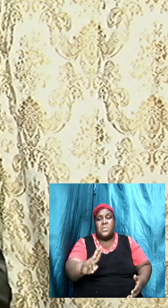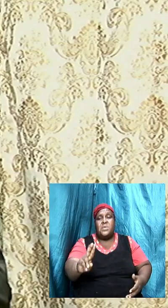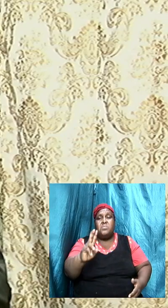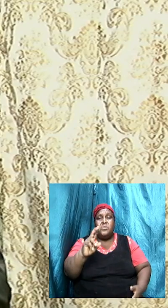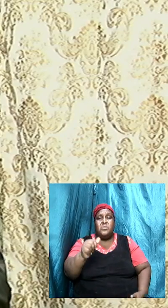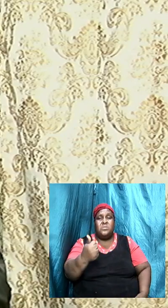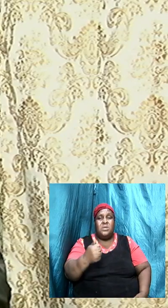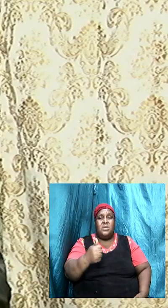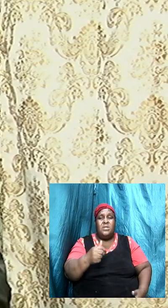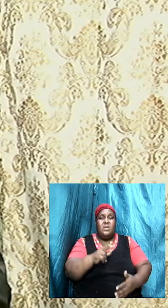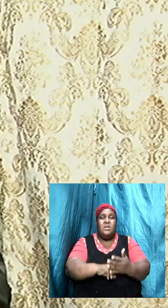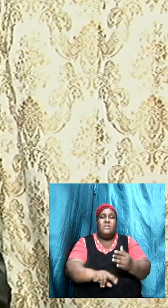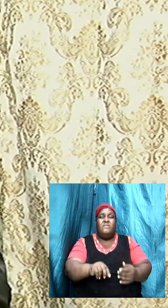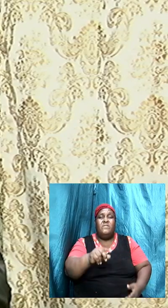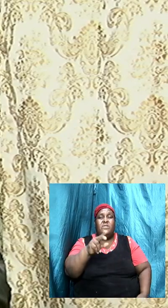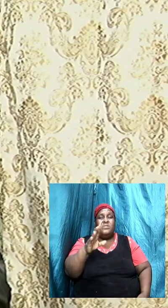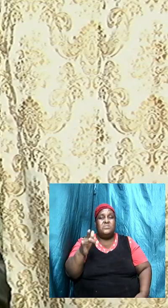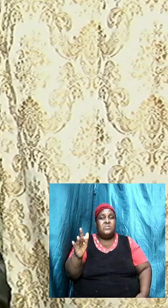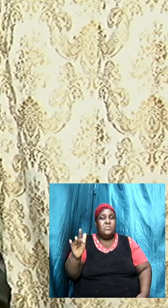verses